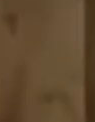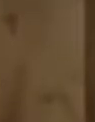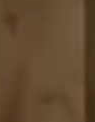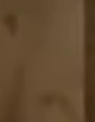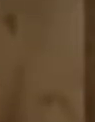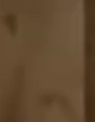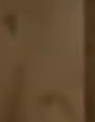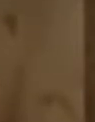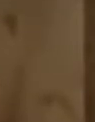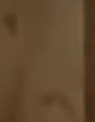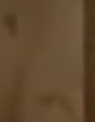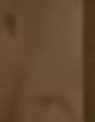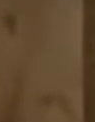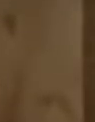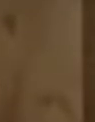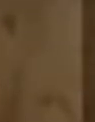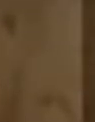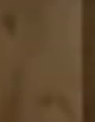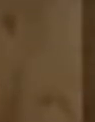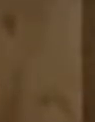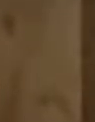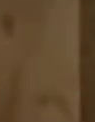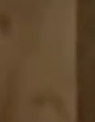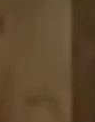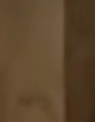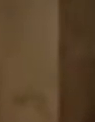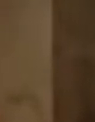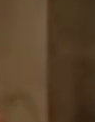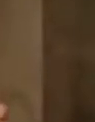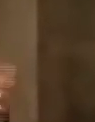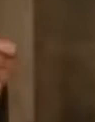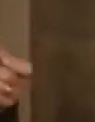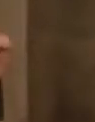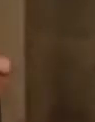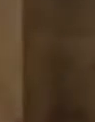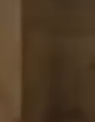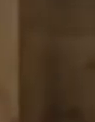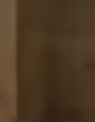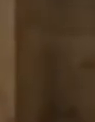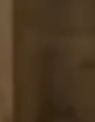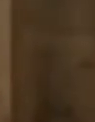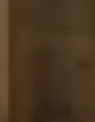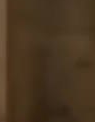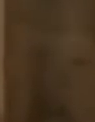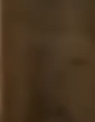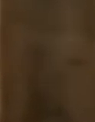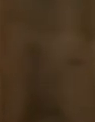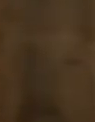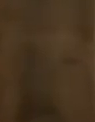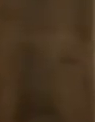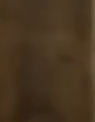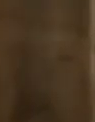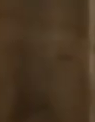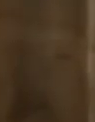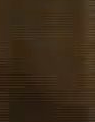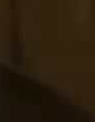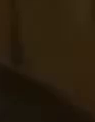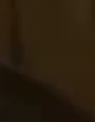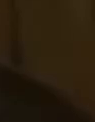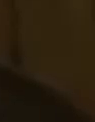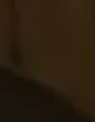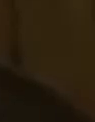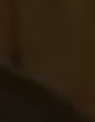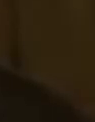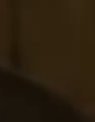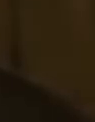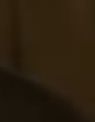in the future, and I think that that intuition about the future is the essence of good entrepreneurship. So